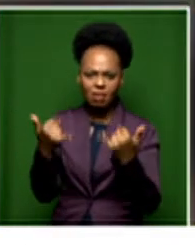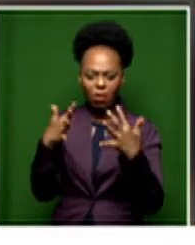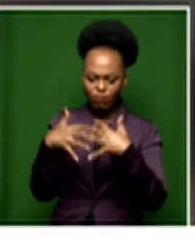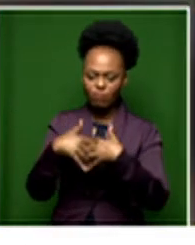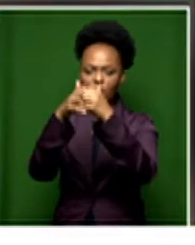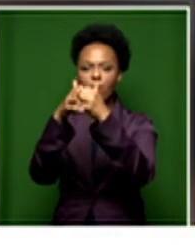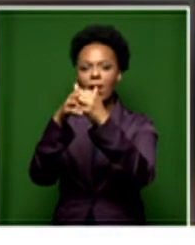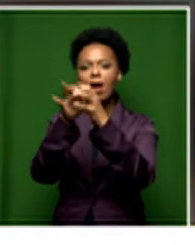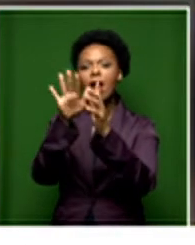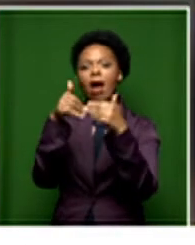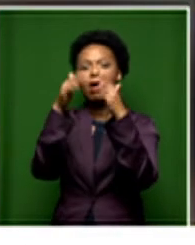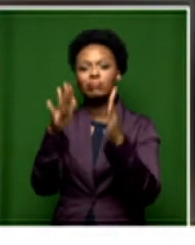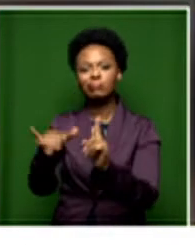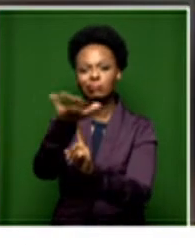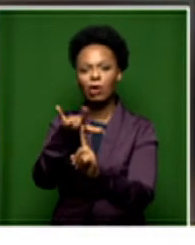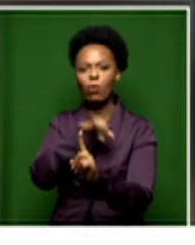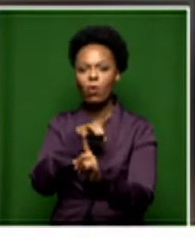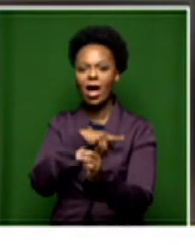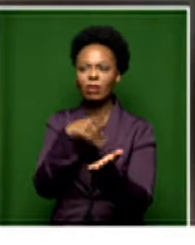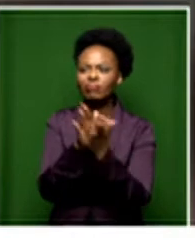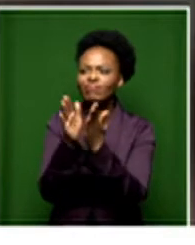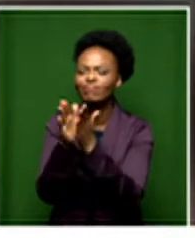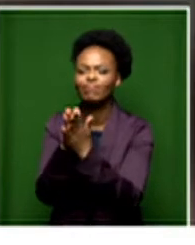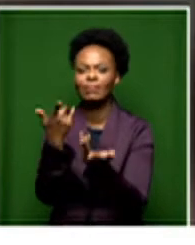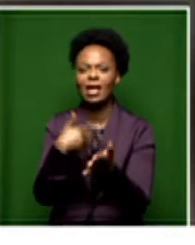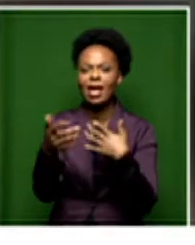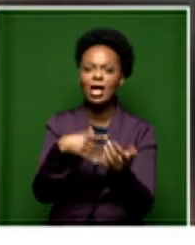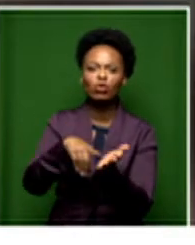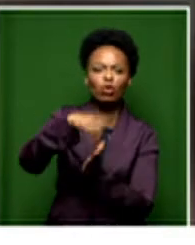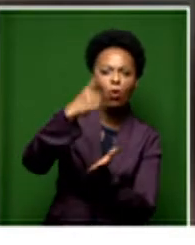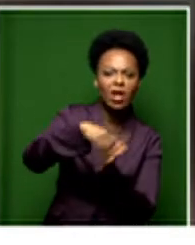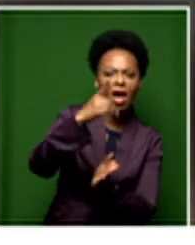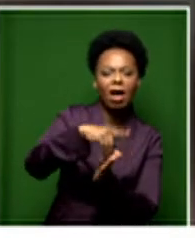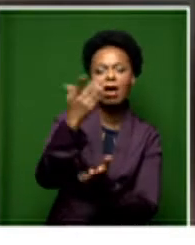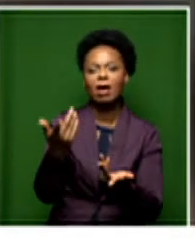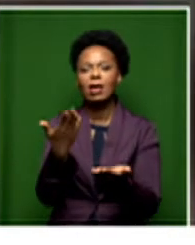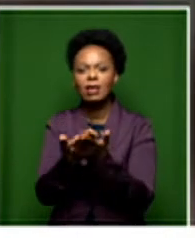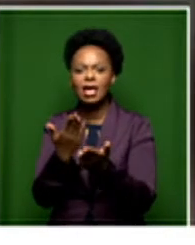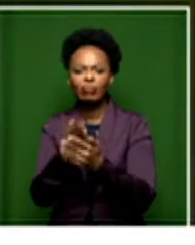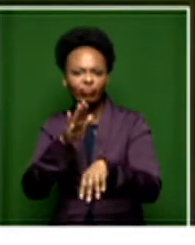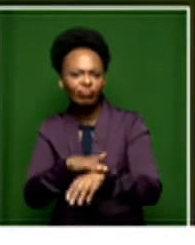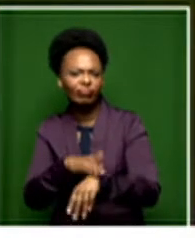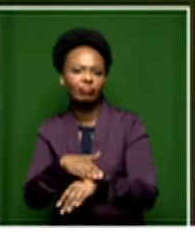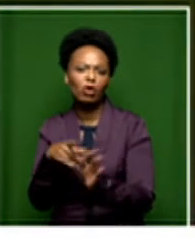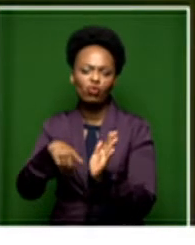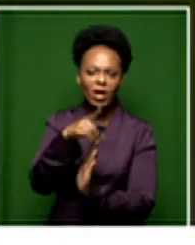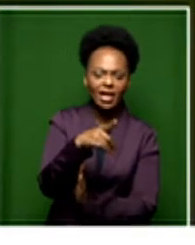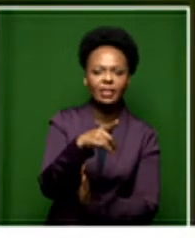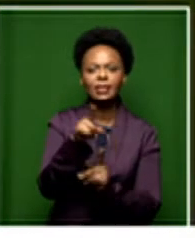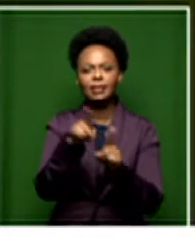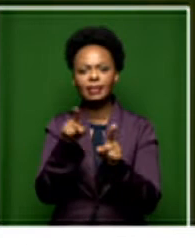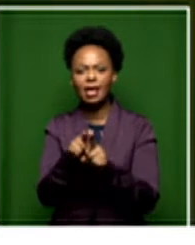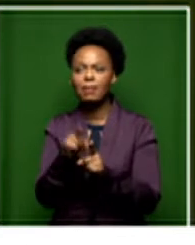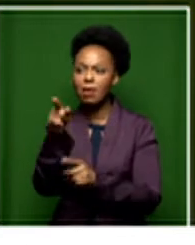a warehouse where we reach out to donors to donate any dry goods, donate in kind, donate in time, to make sure that even